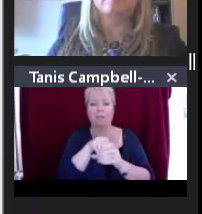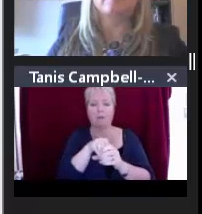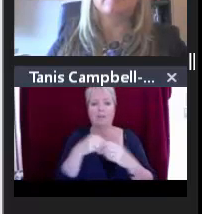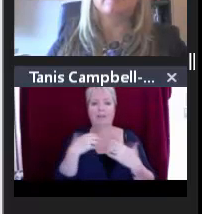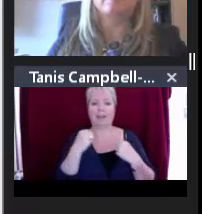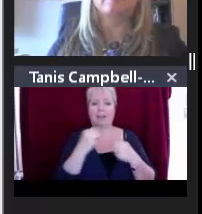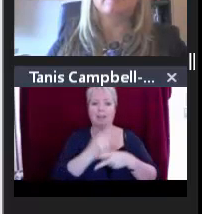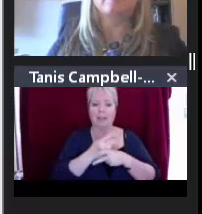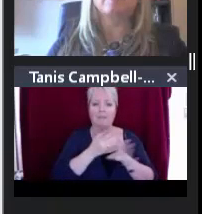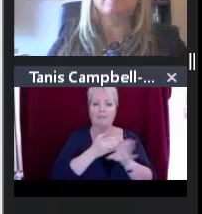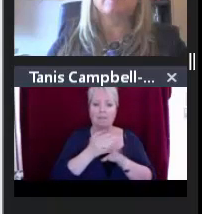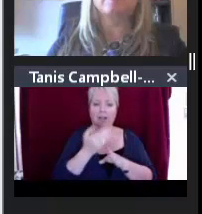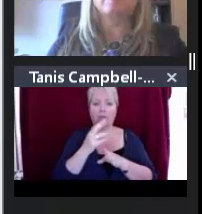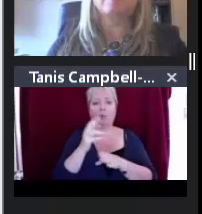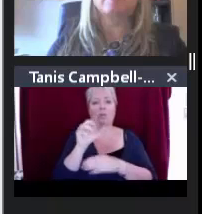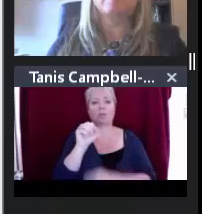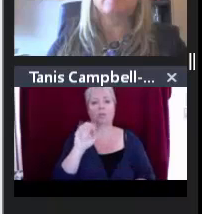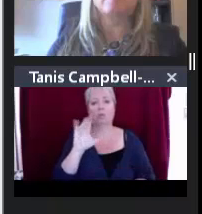because